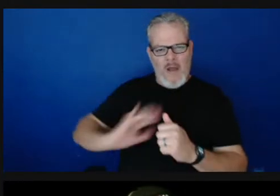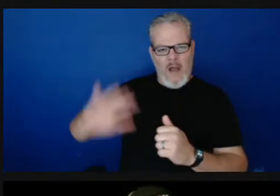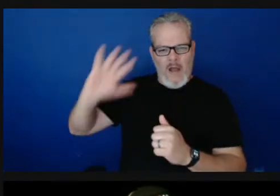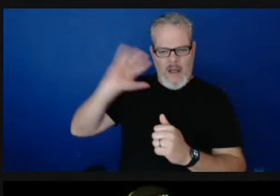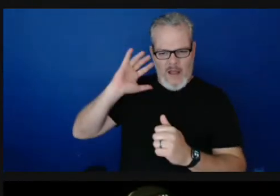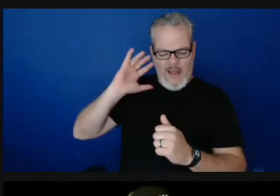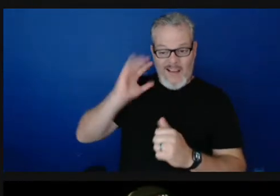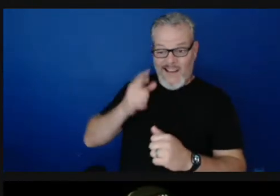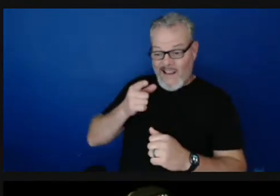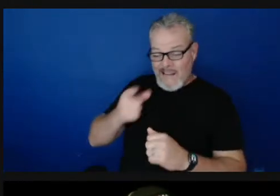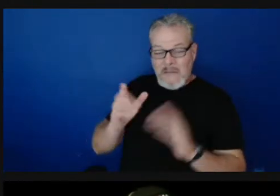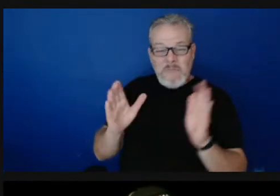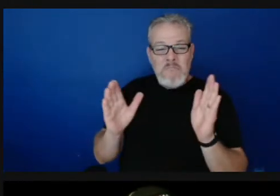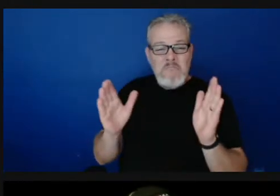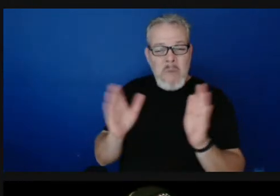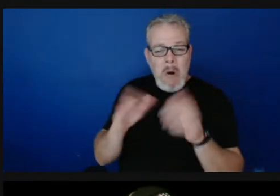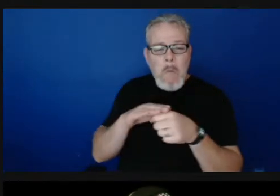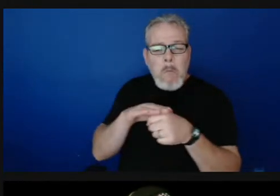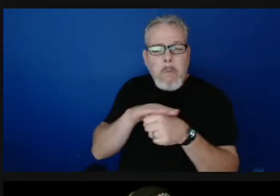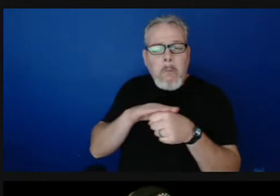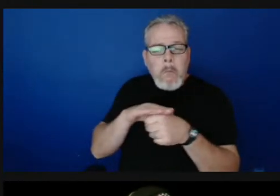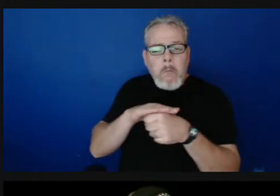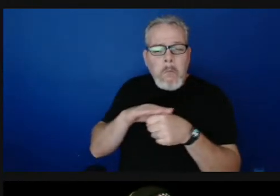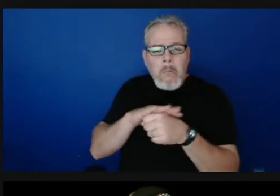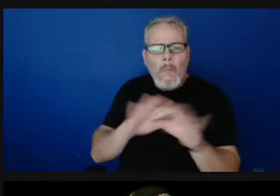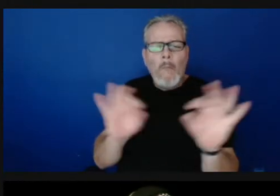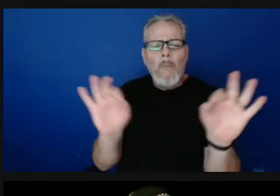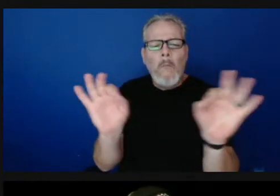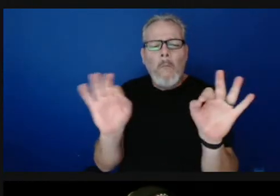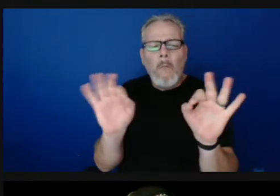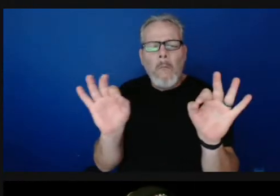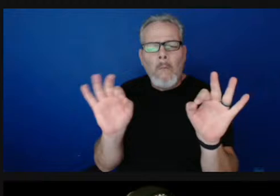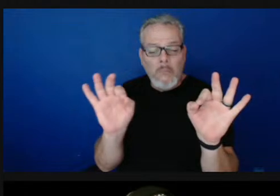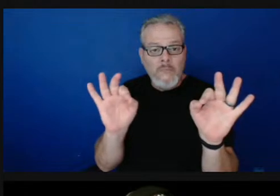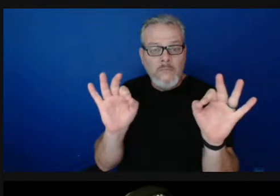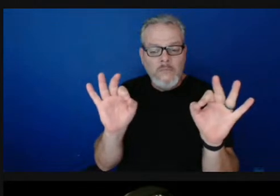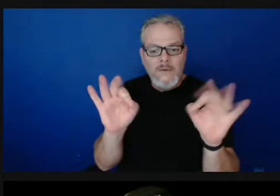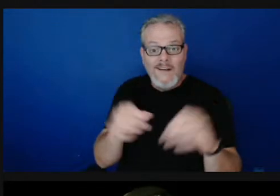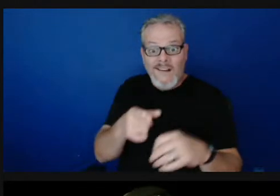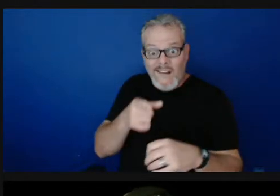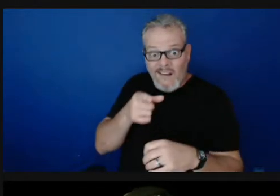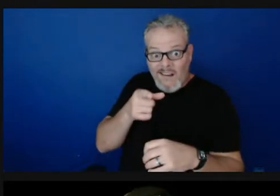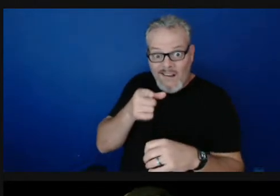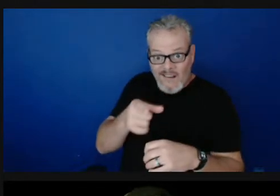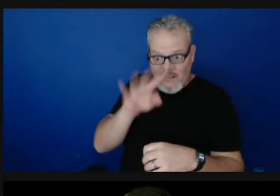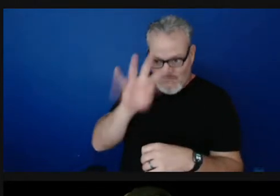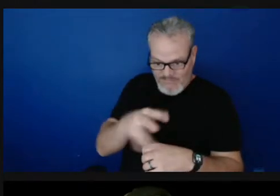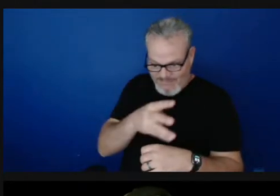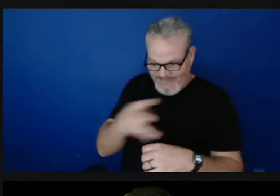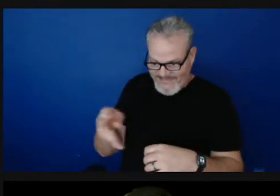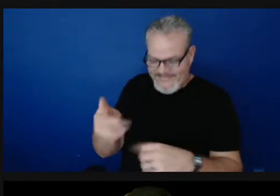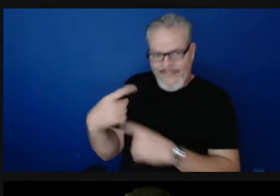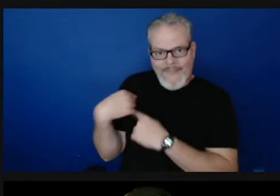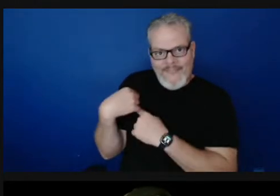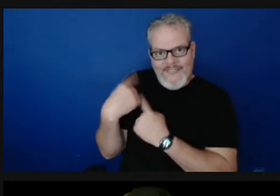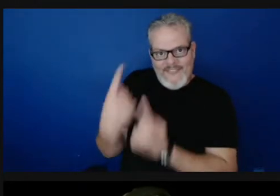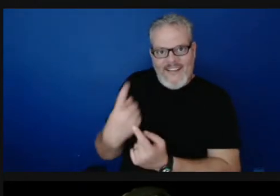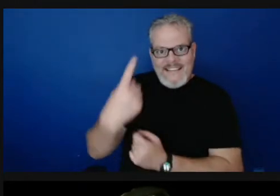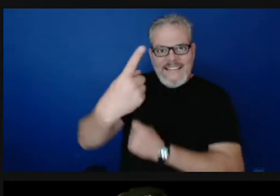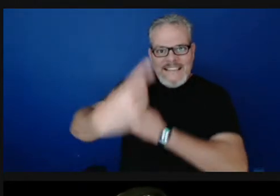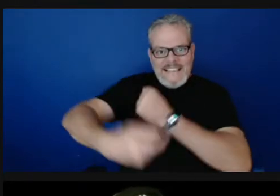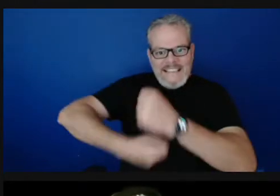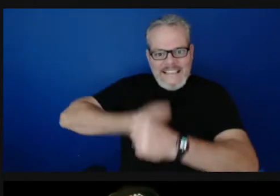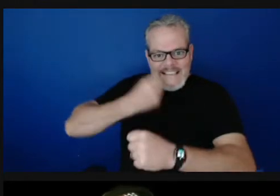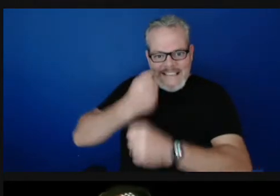and still very brief so far. Here is the last year of distance across Kīlauea summit, where